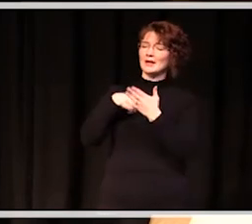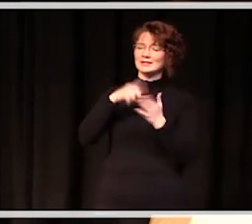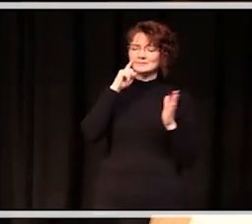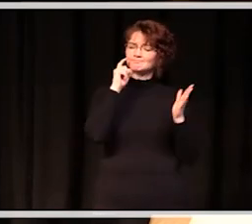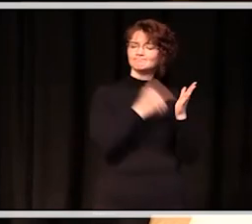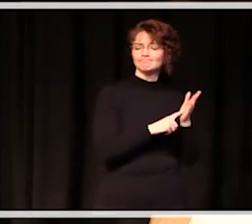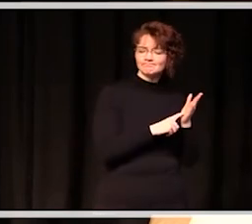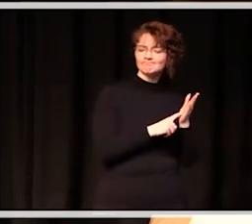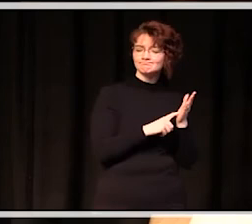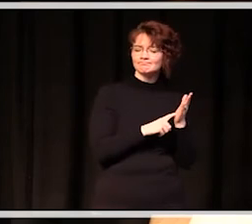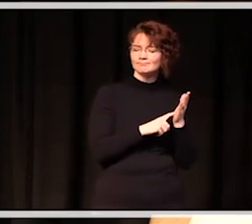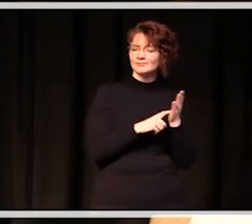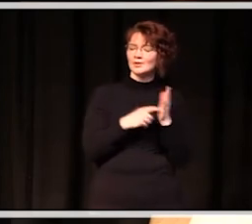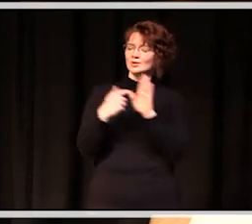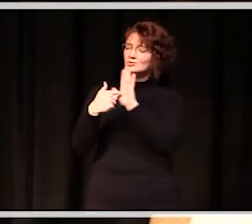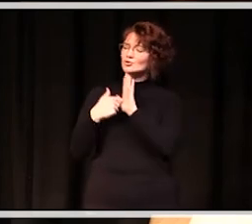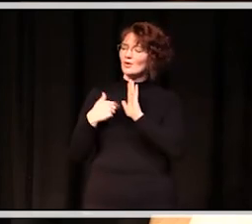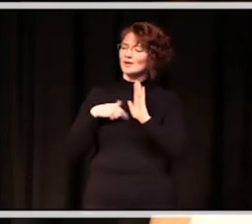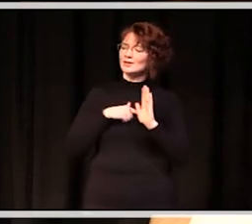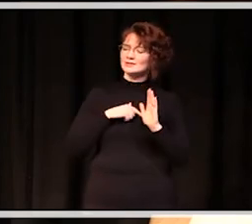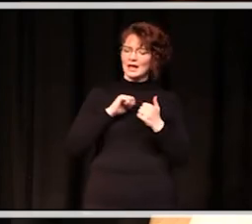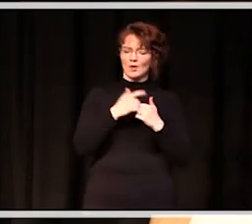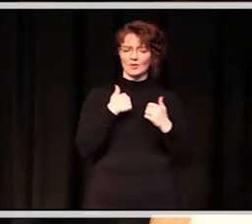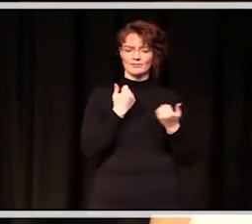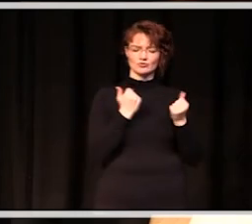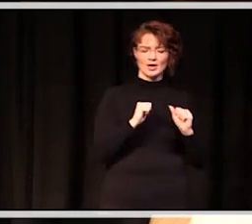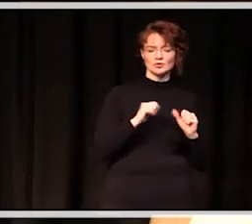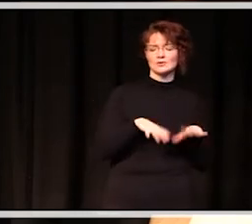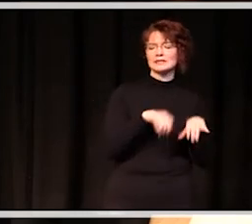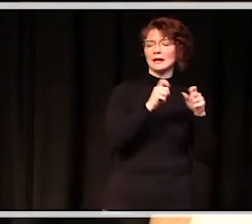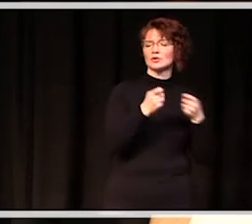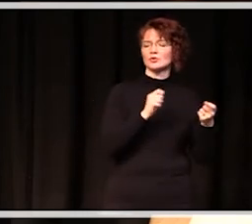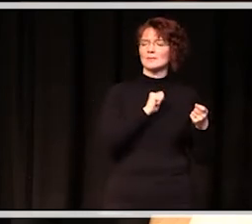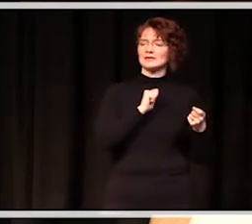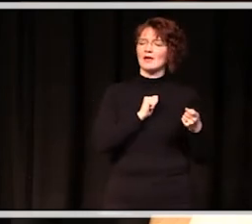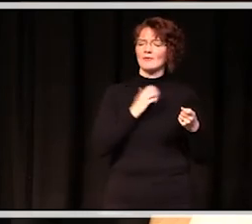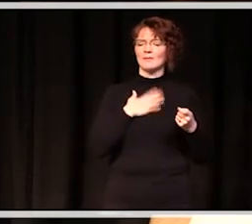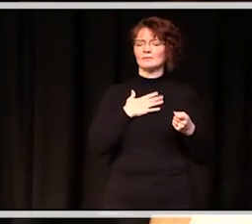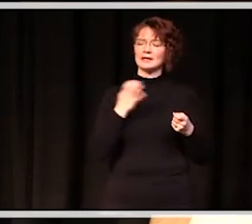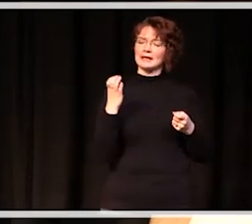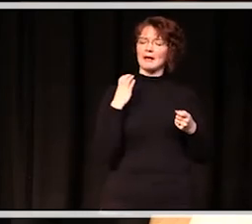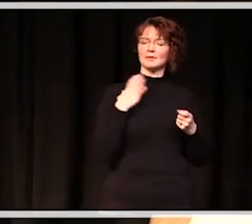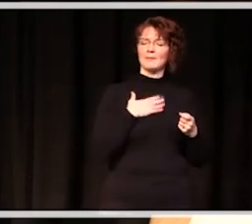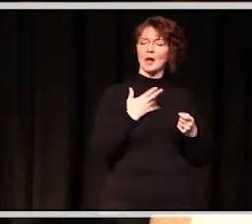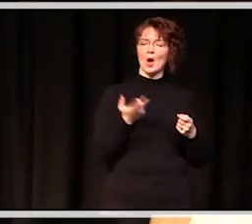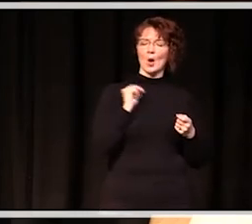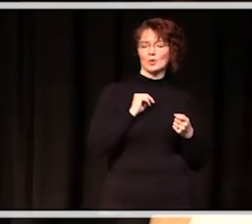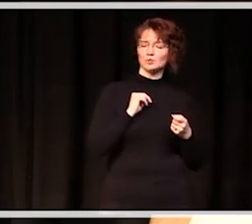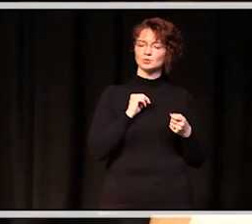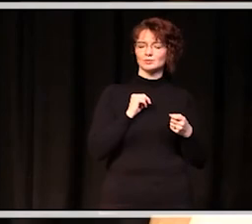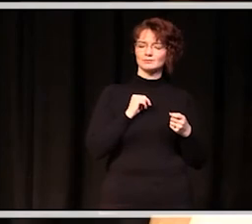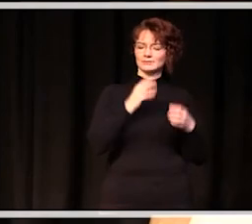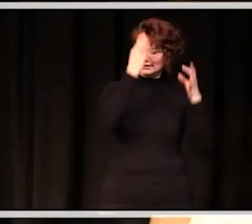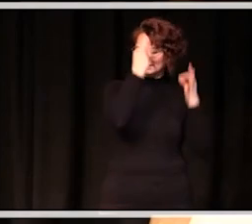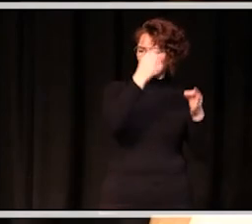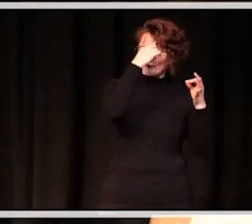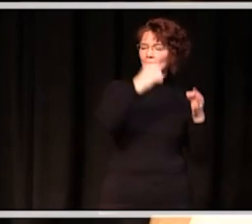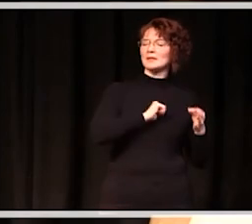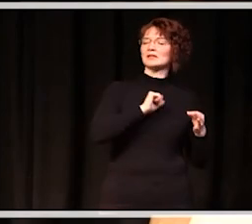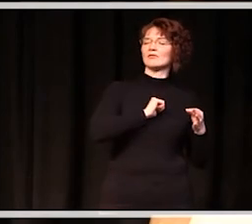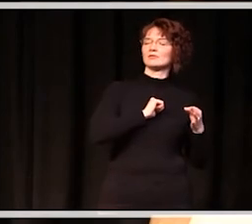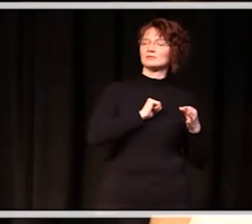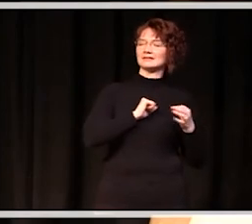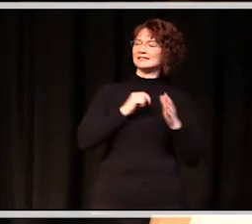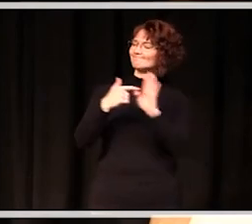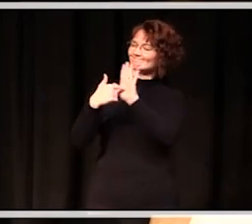Reveal the ways that maybe we've been calling our own shots and been going into life thinking that I'm in charge. I'm the captain of my soul. Expose that to